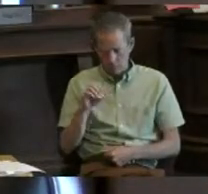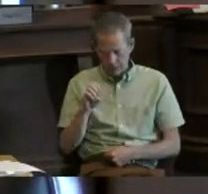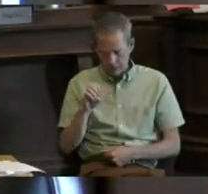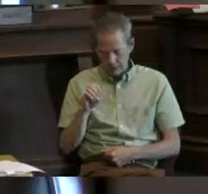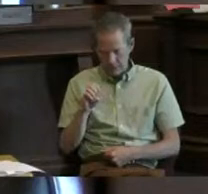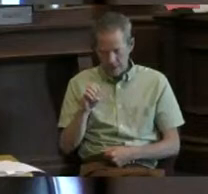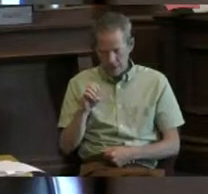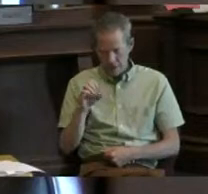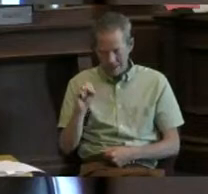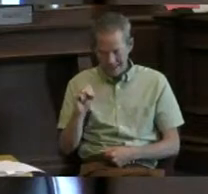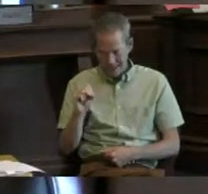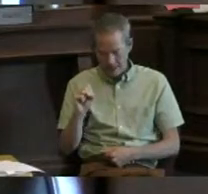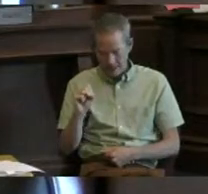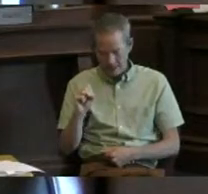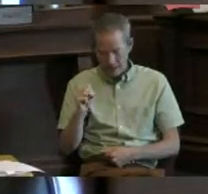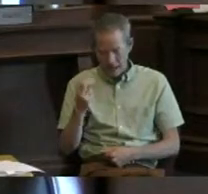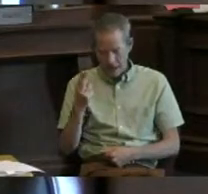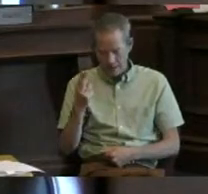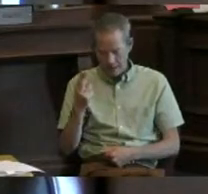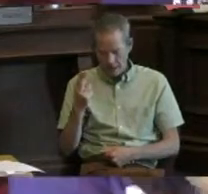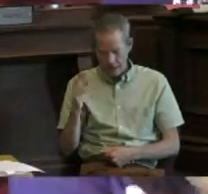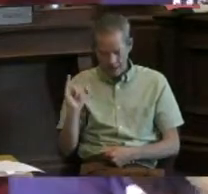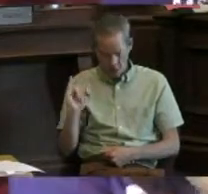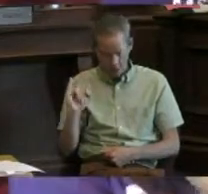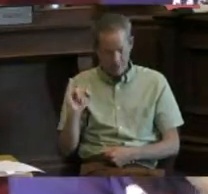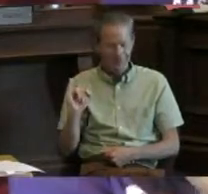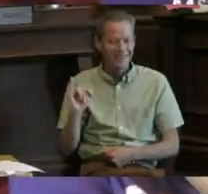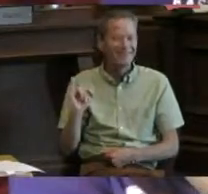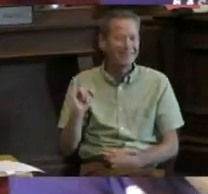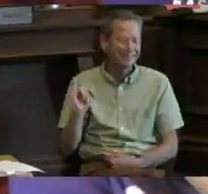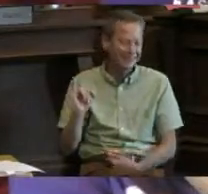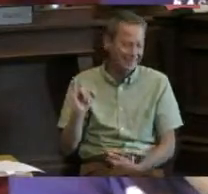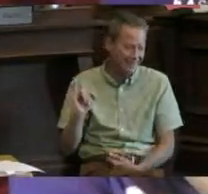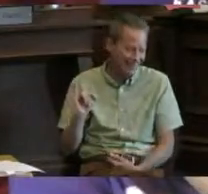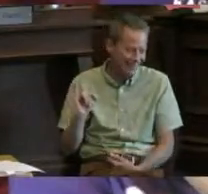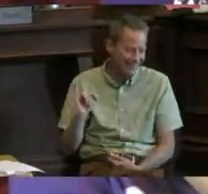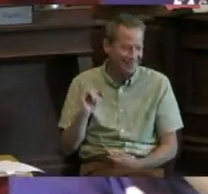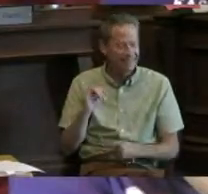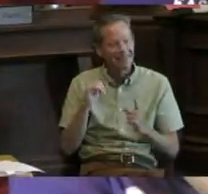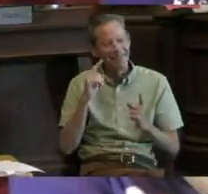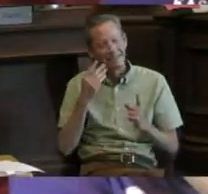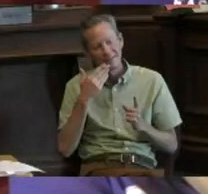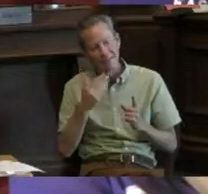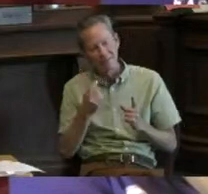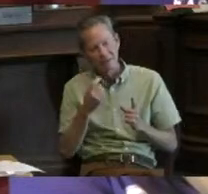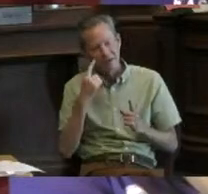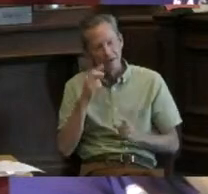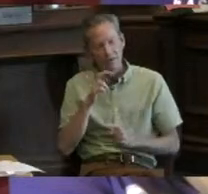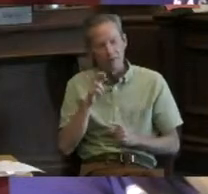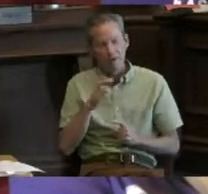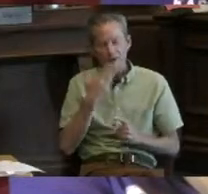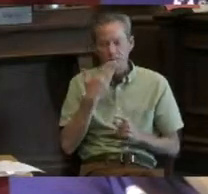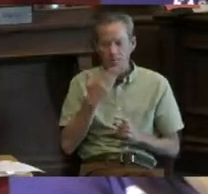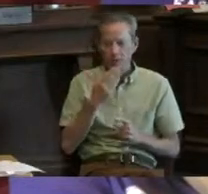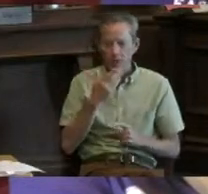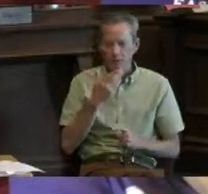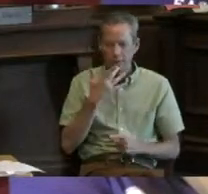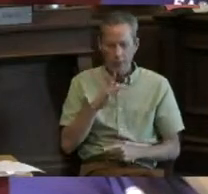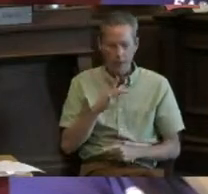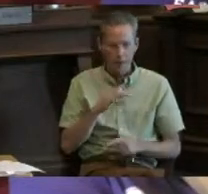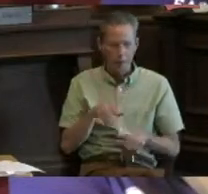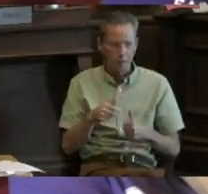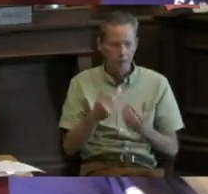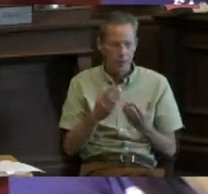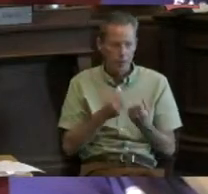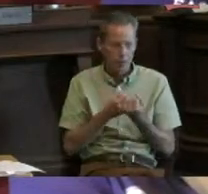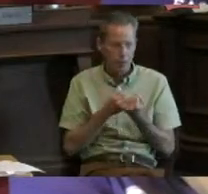have any such issues? Yeah, that's a good question. I think Rochester itself, the city, has been pretty fortunate in